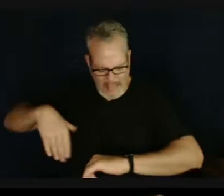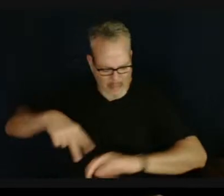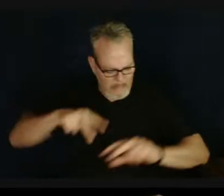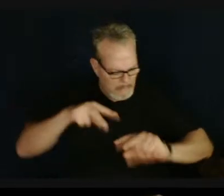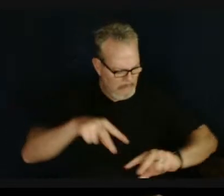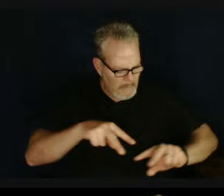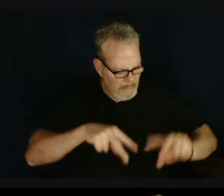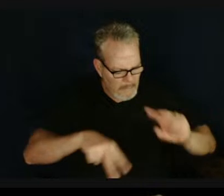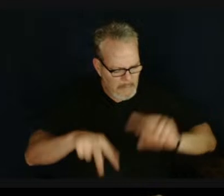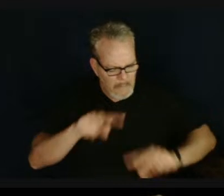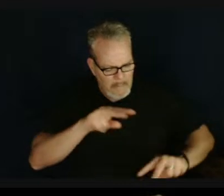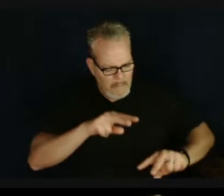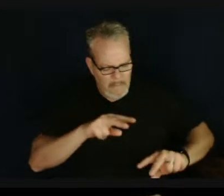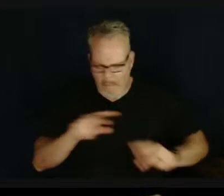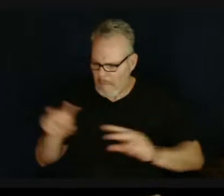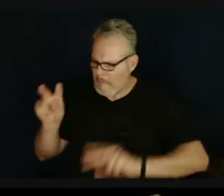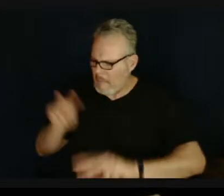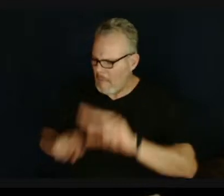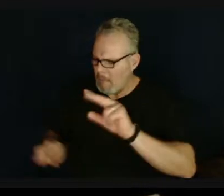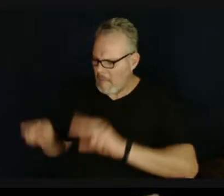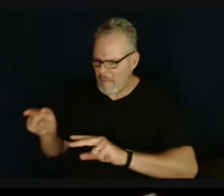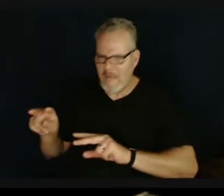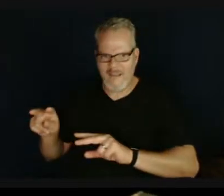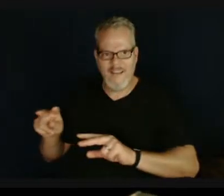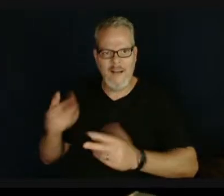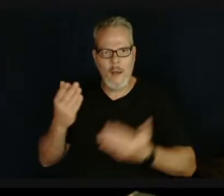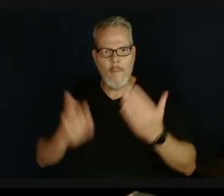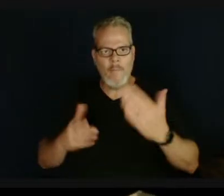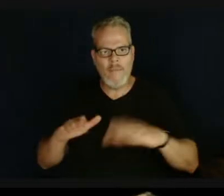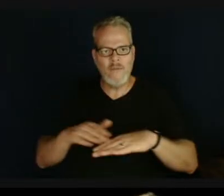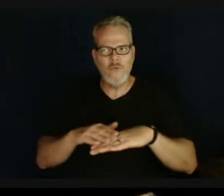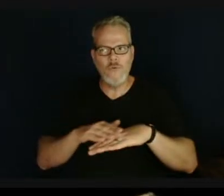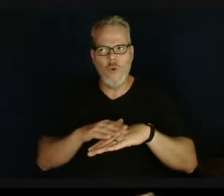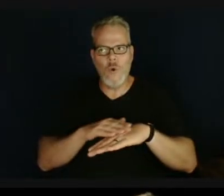slower than before this eruption began.